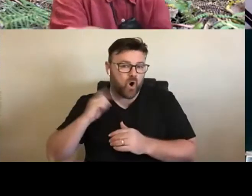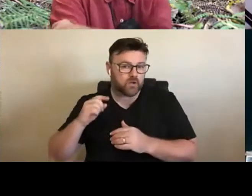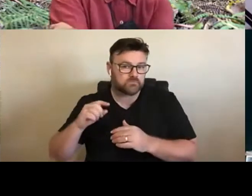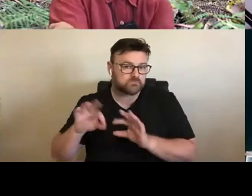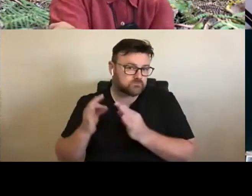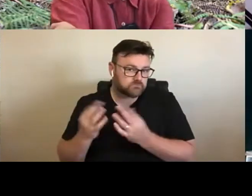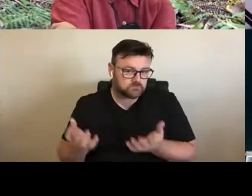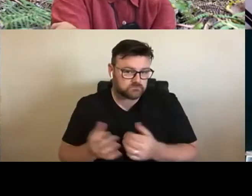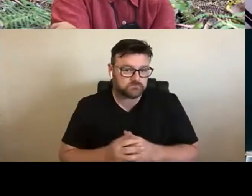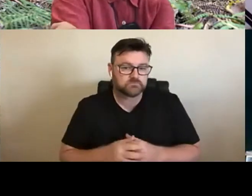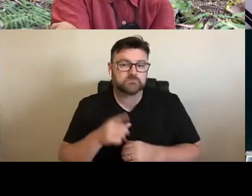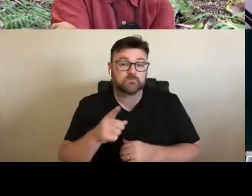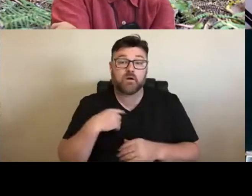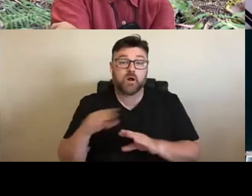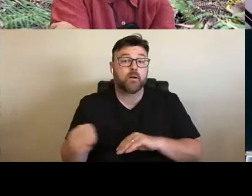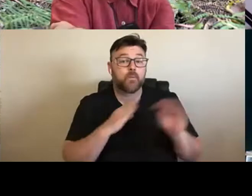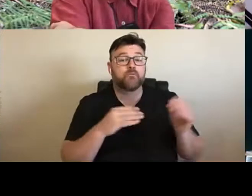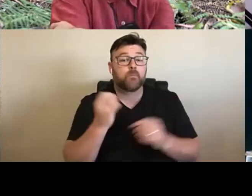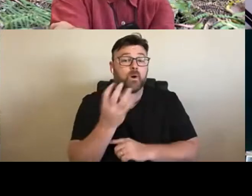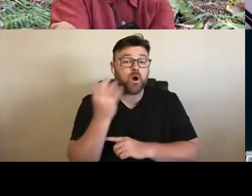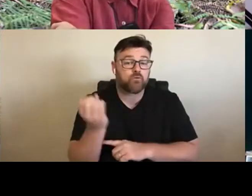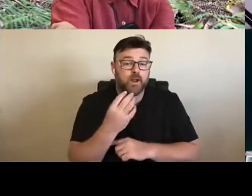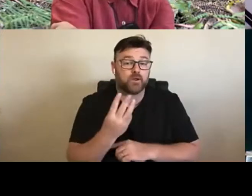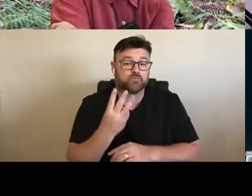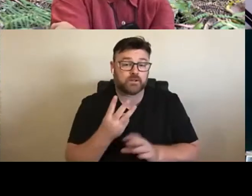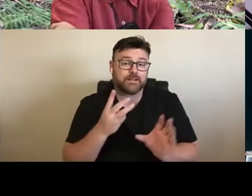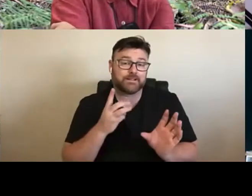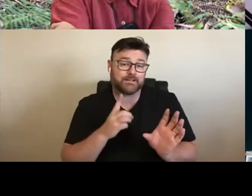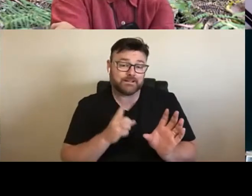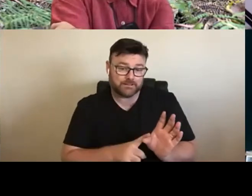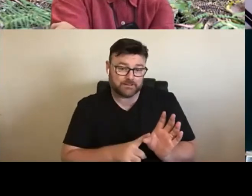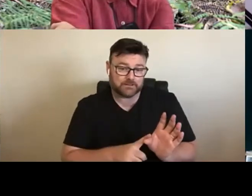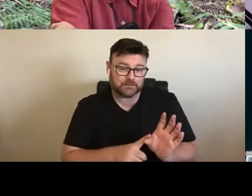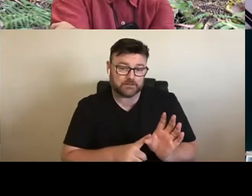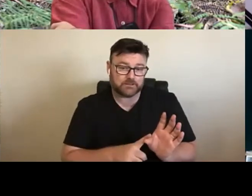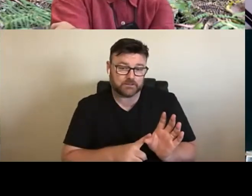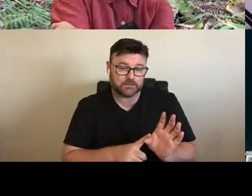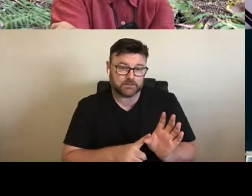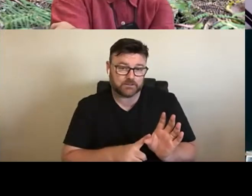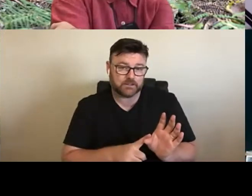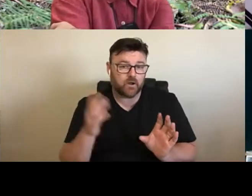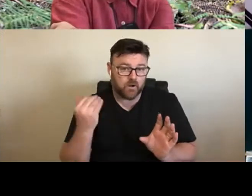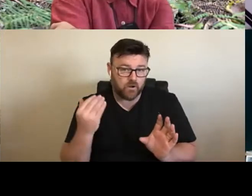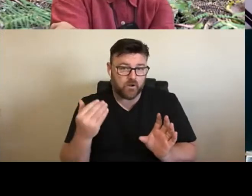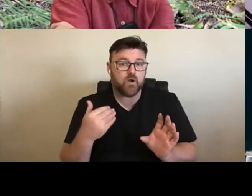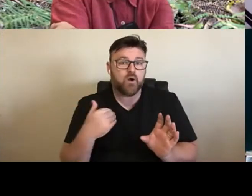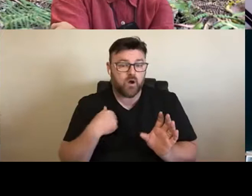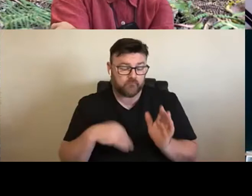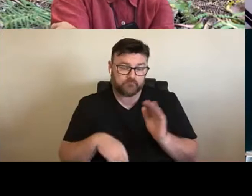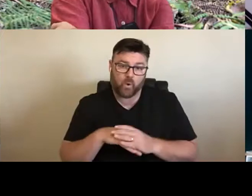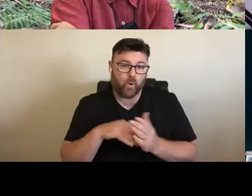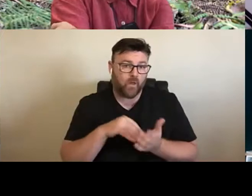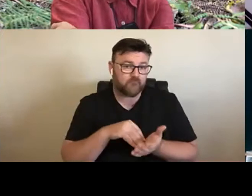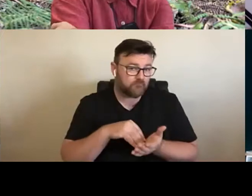moved to Byron Bay 3 years ago, I paid for myself and fully funded the first Bundjalung